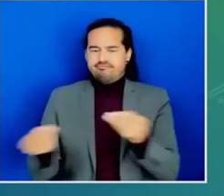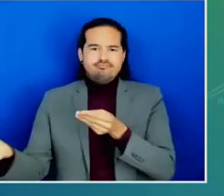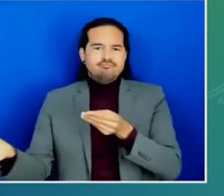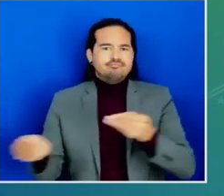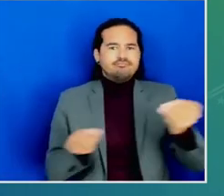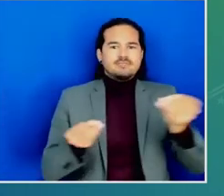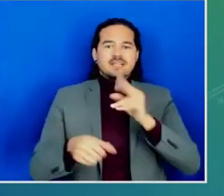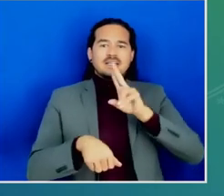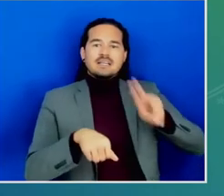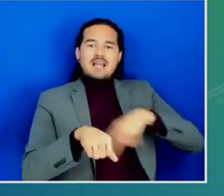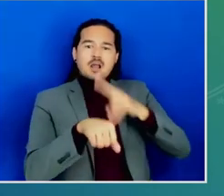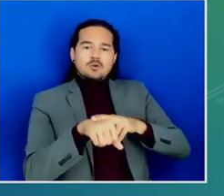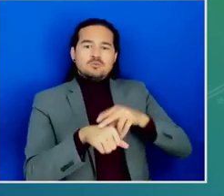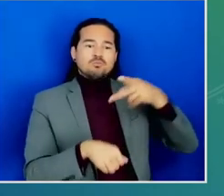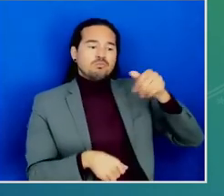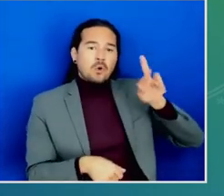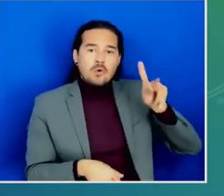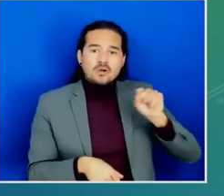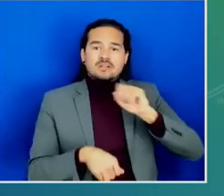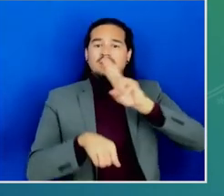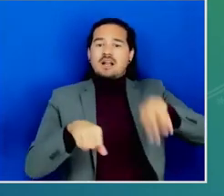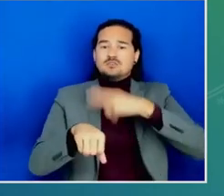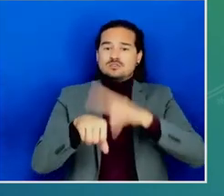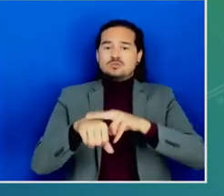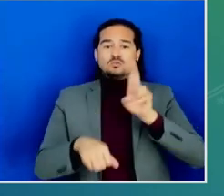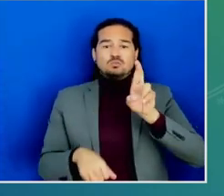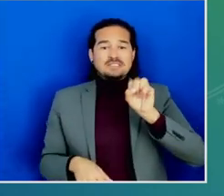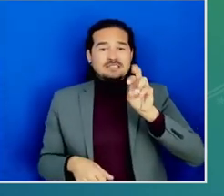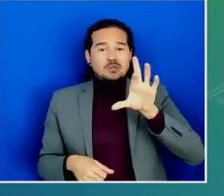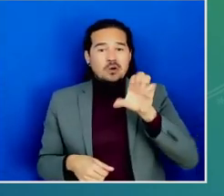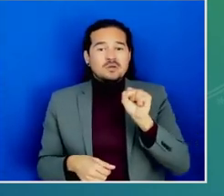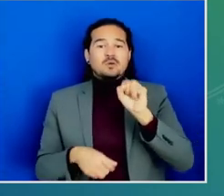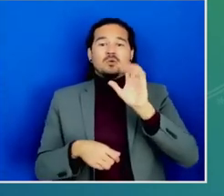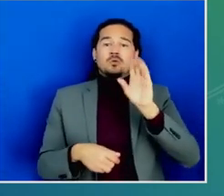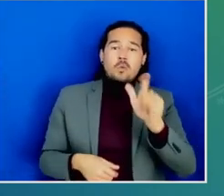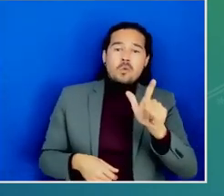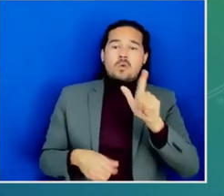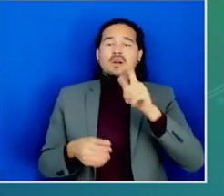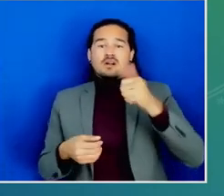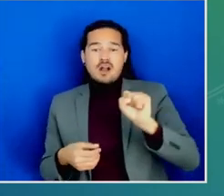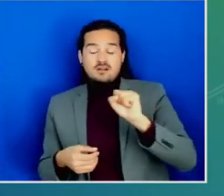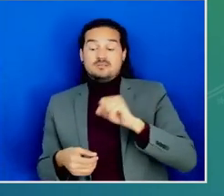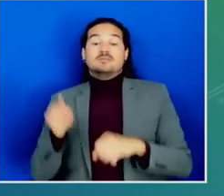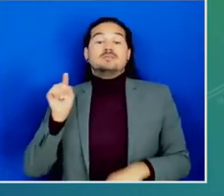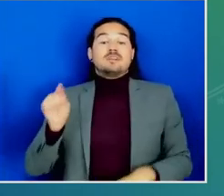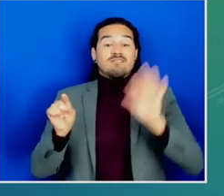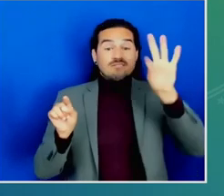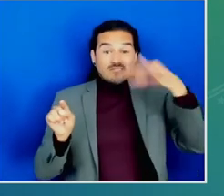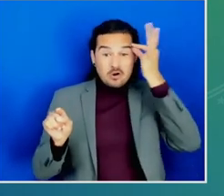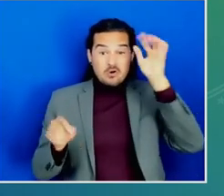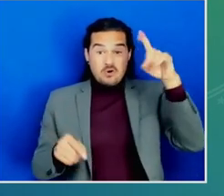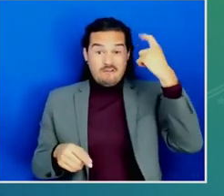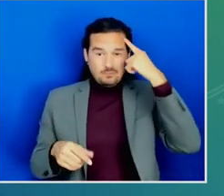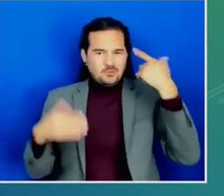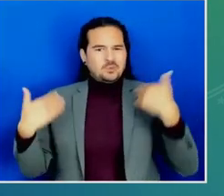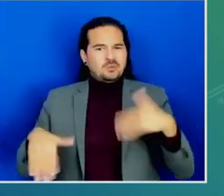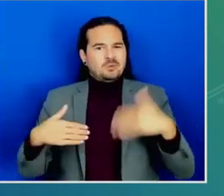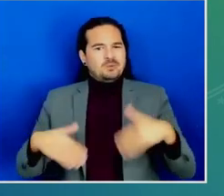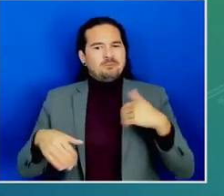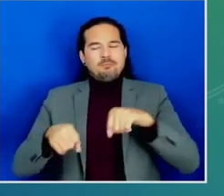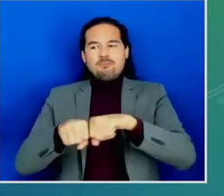parks, our natural resources, and all of our lands. The federal government has long broken promises to Native